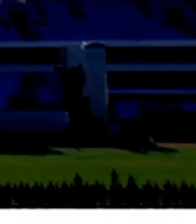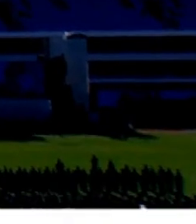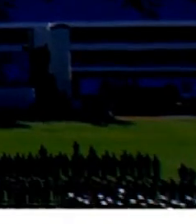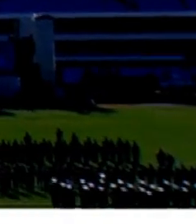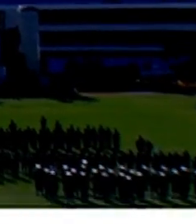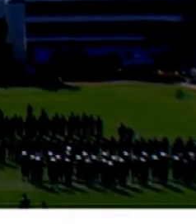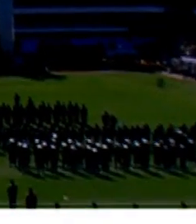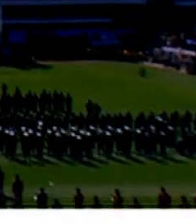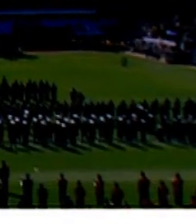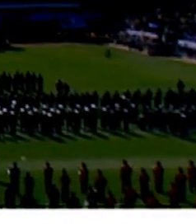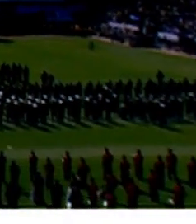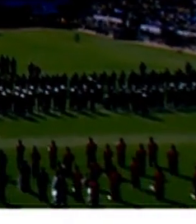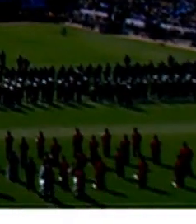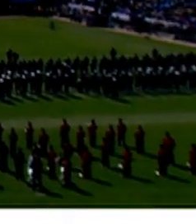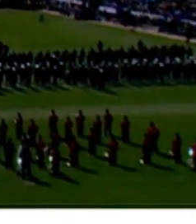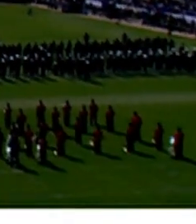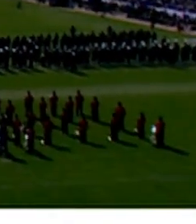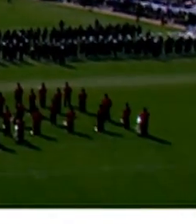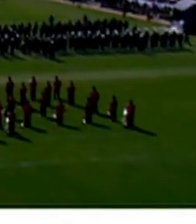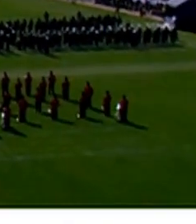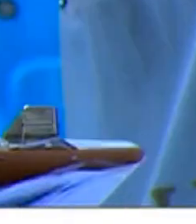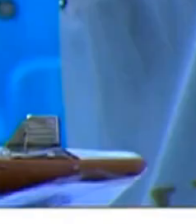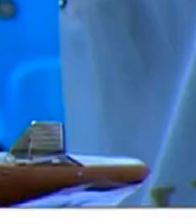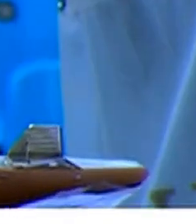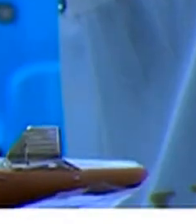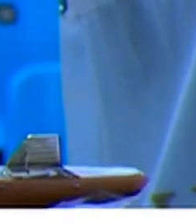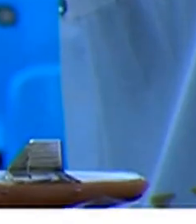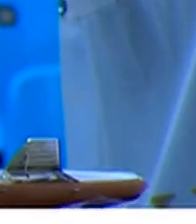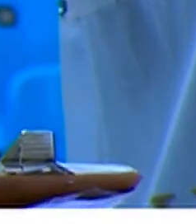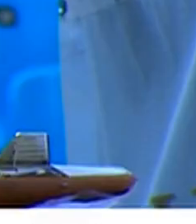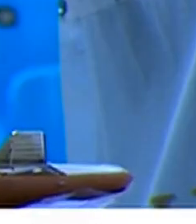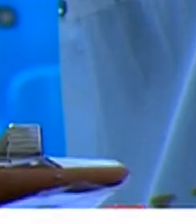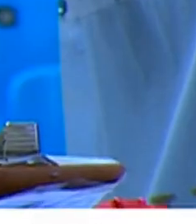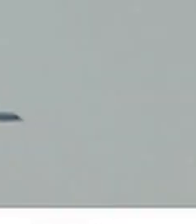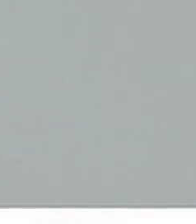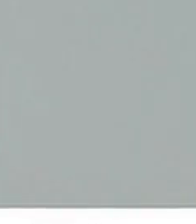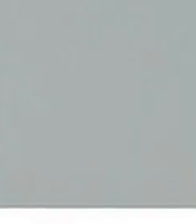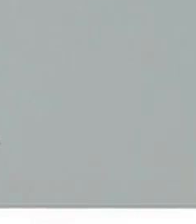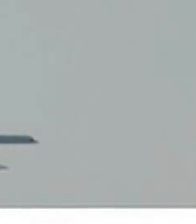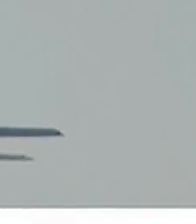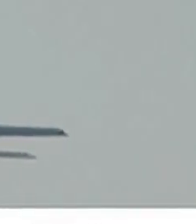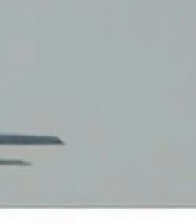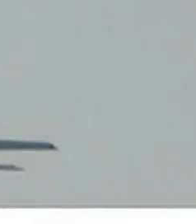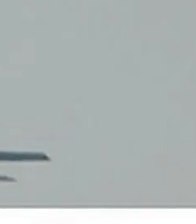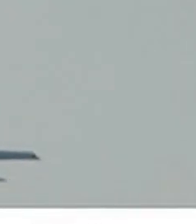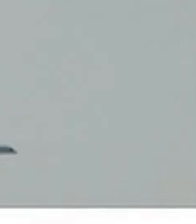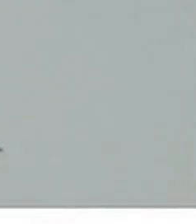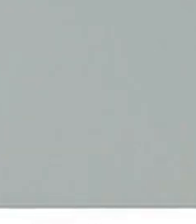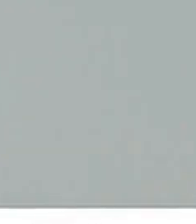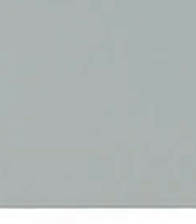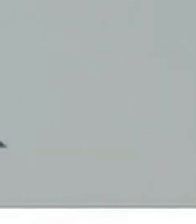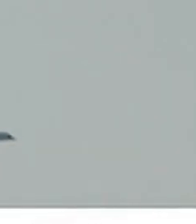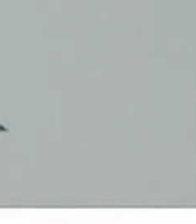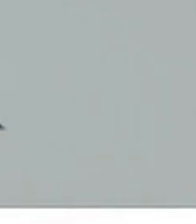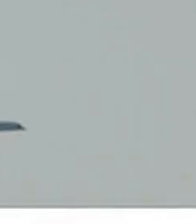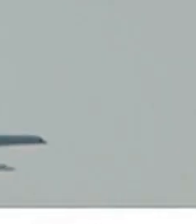Waterkloof. The C-130 is a tactical battlefield transport capability with a long-range capability